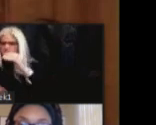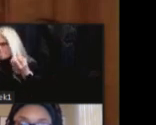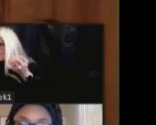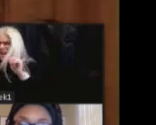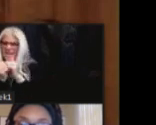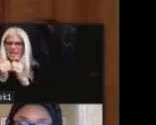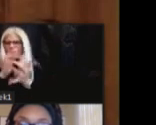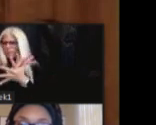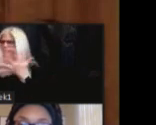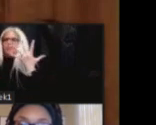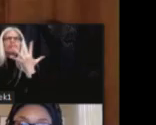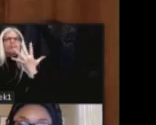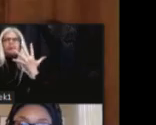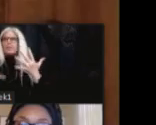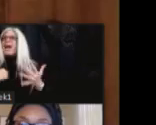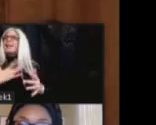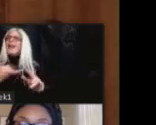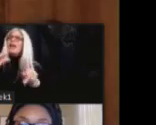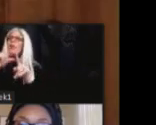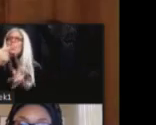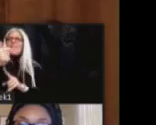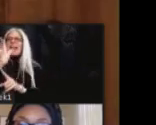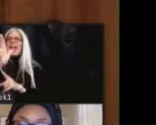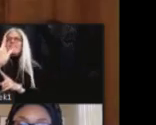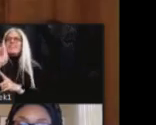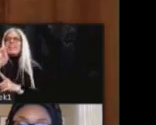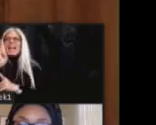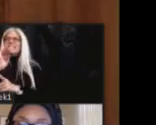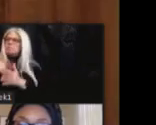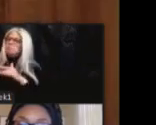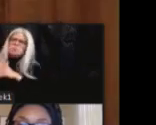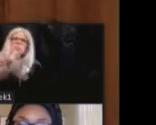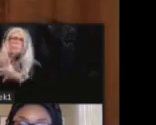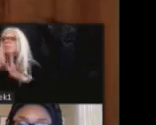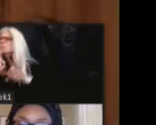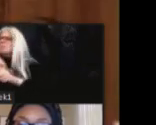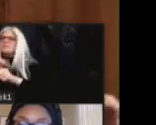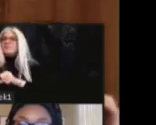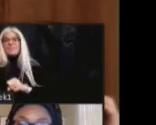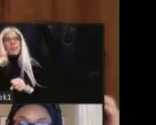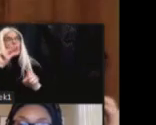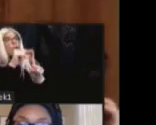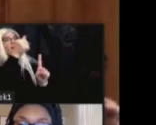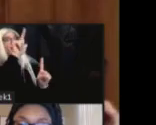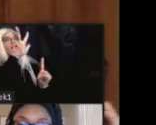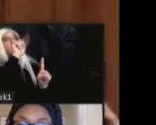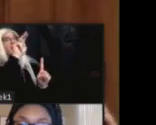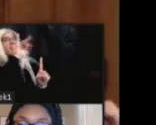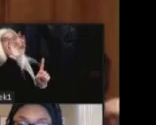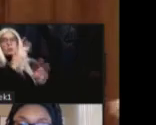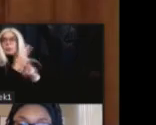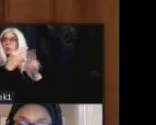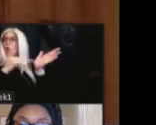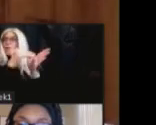like the word galvanizing. I think sometimes that is underutilized, but really trying to get people to understand that this is going to